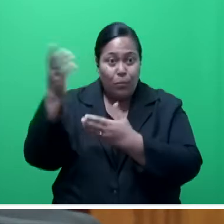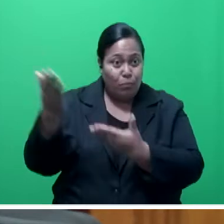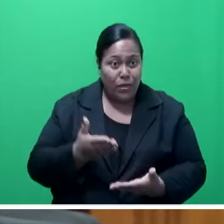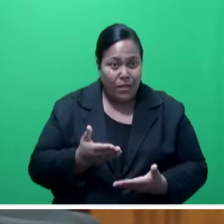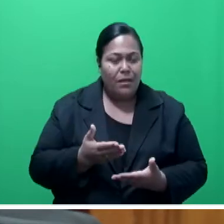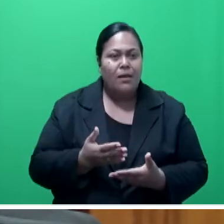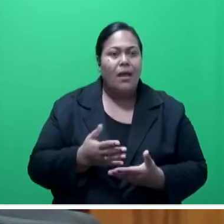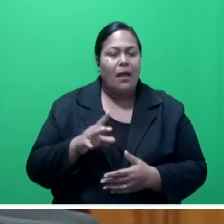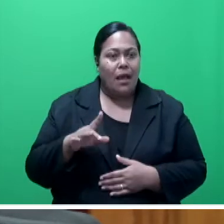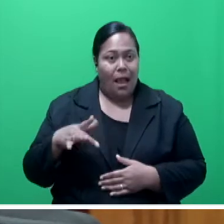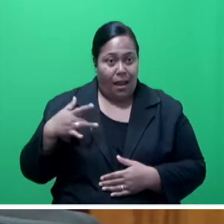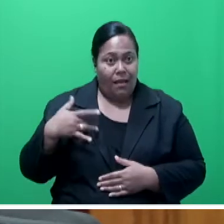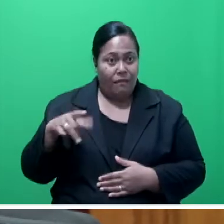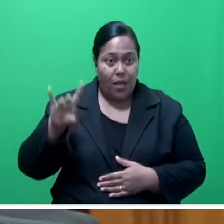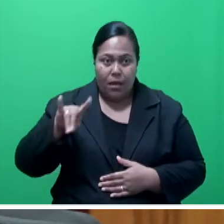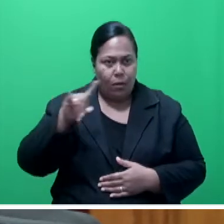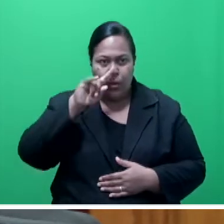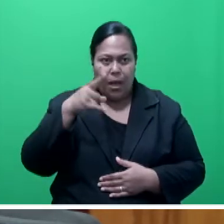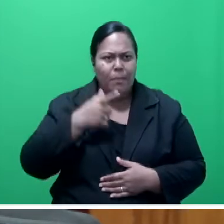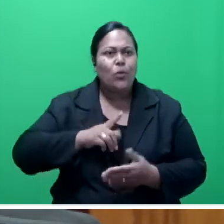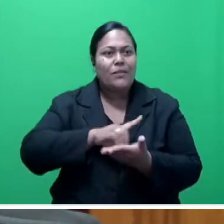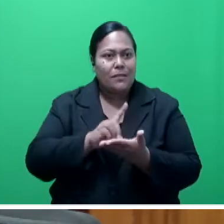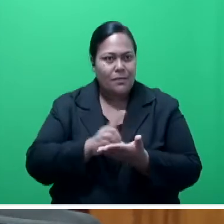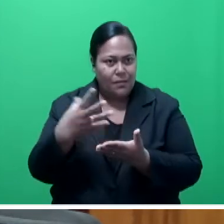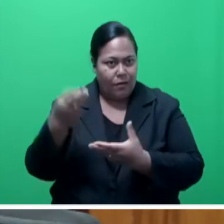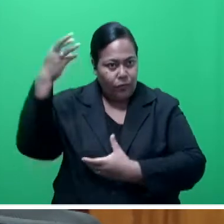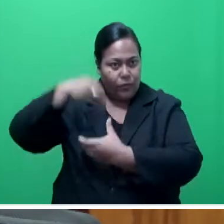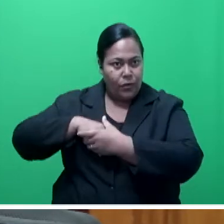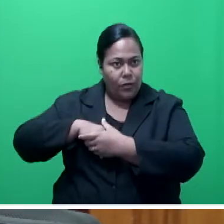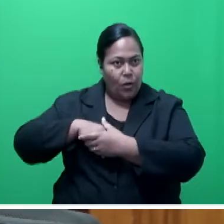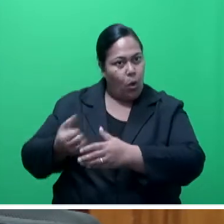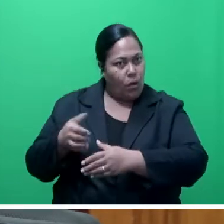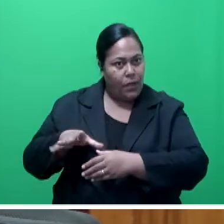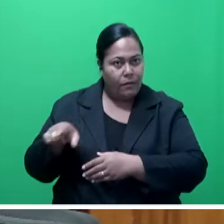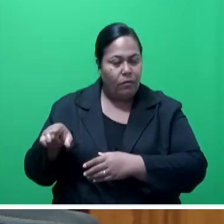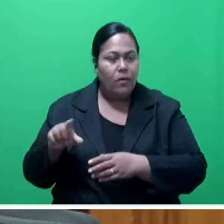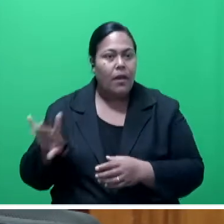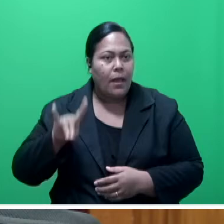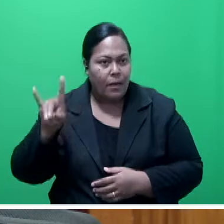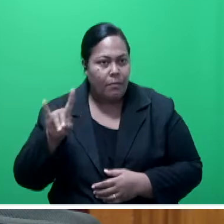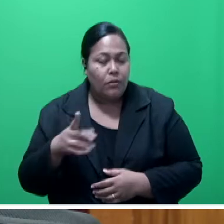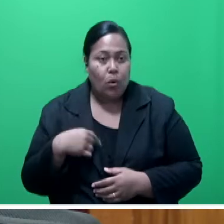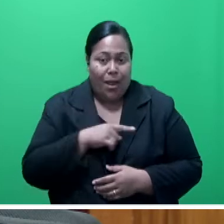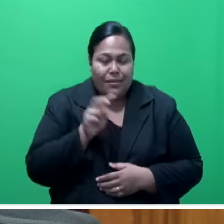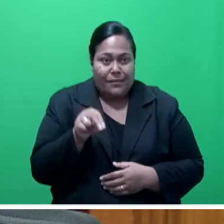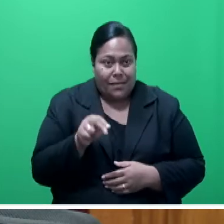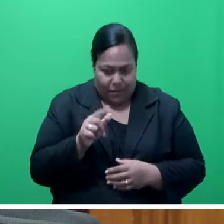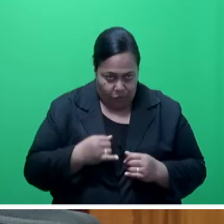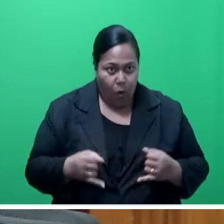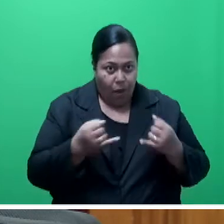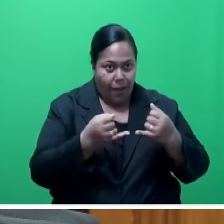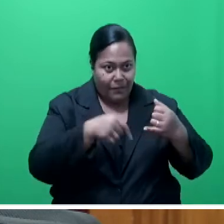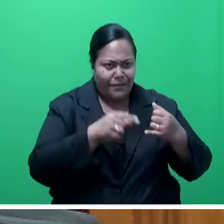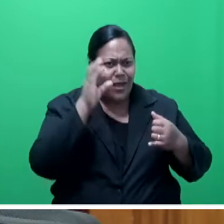don't have it. And biosecurity is very particular to ensure that to take advantage of the island nature of